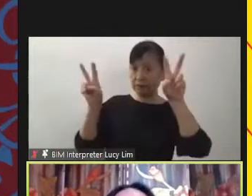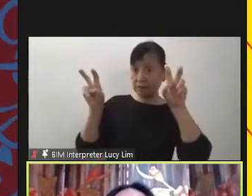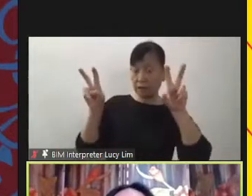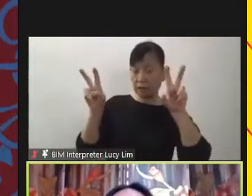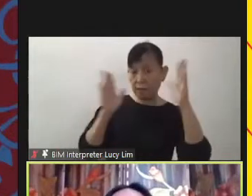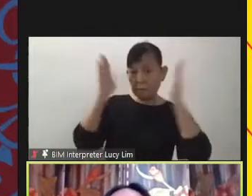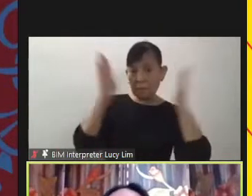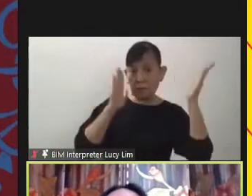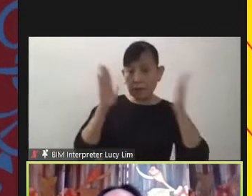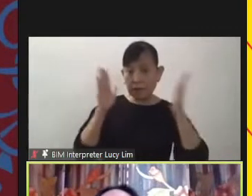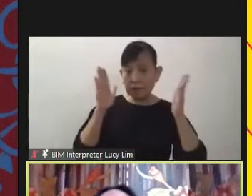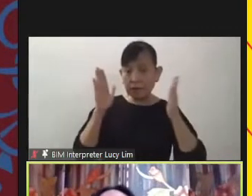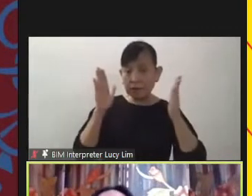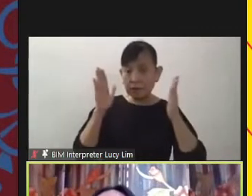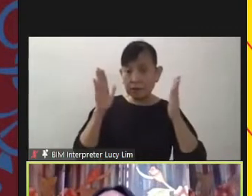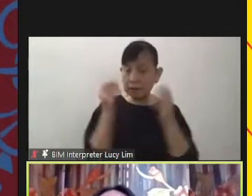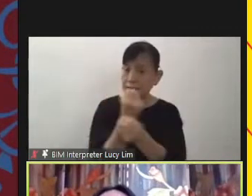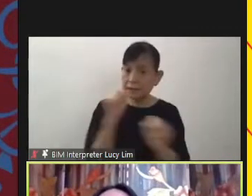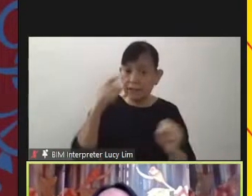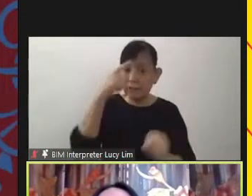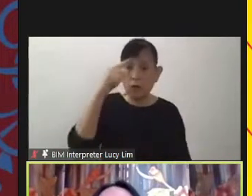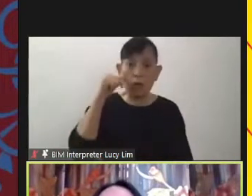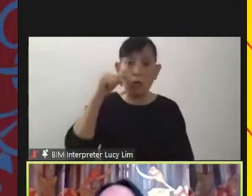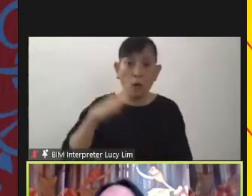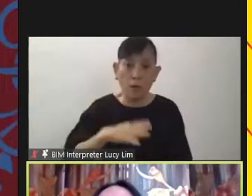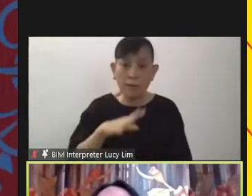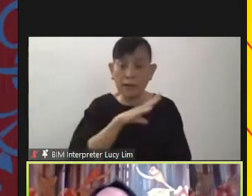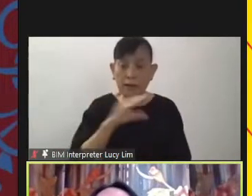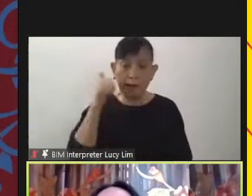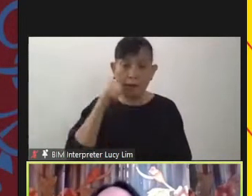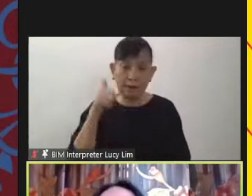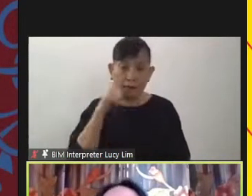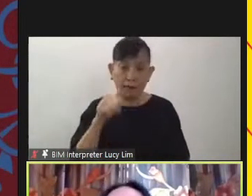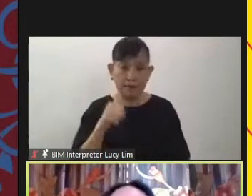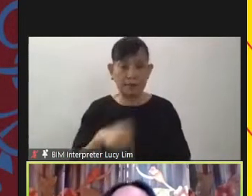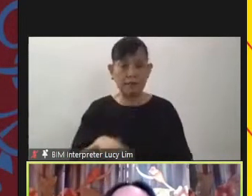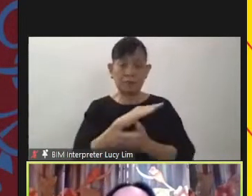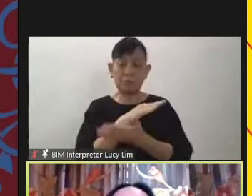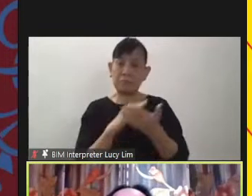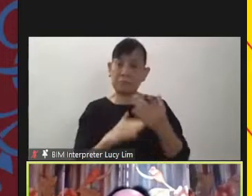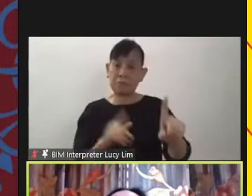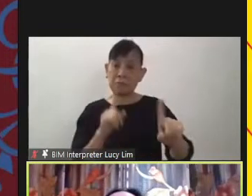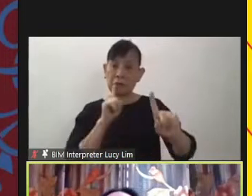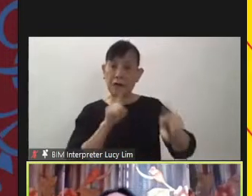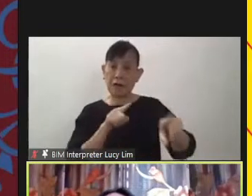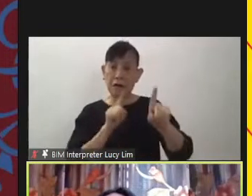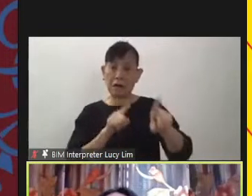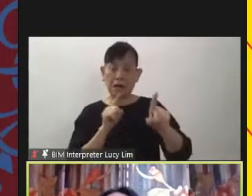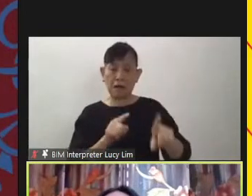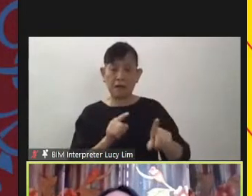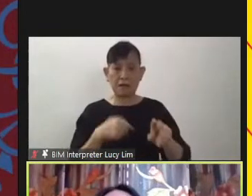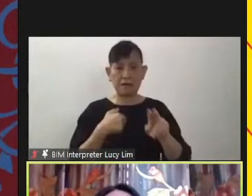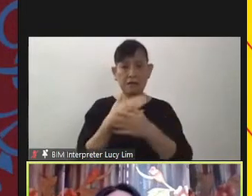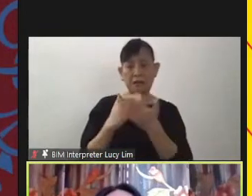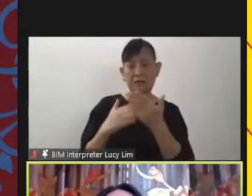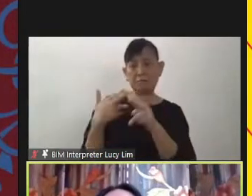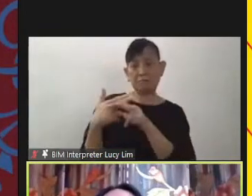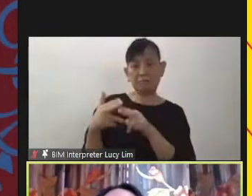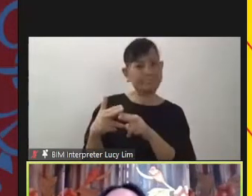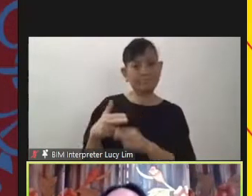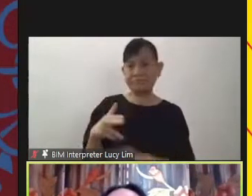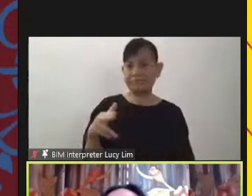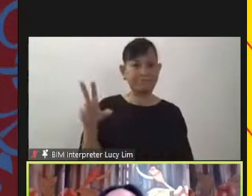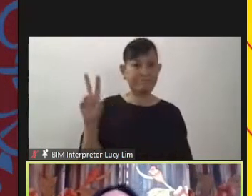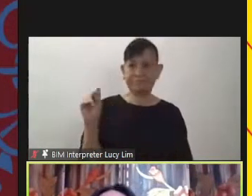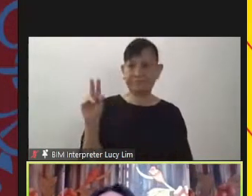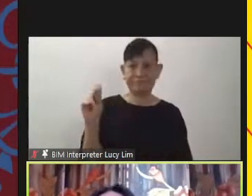and girls? And I'm not sure if this is a surprising answer for some people, but the short answer is no.